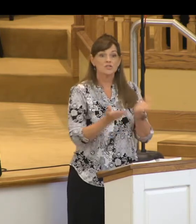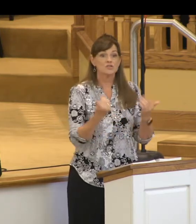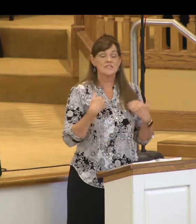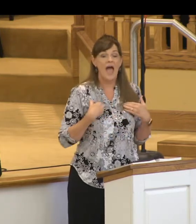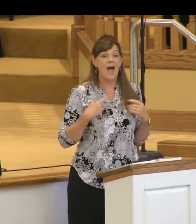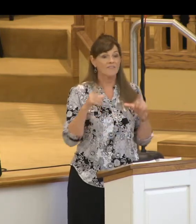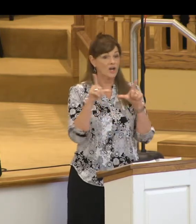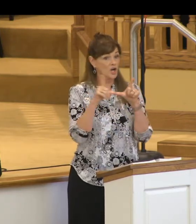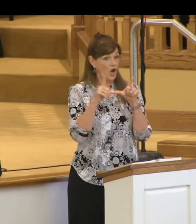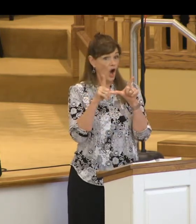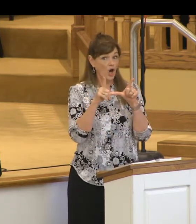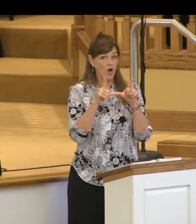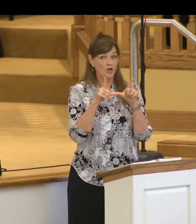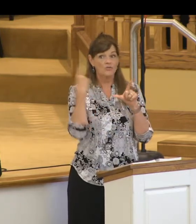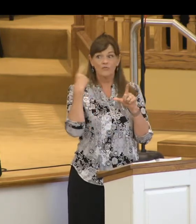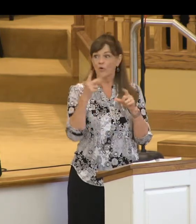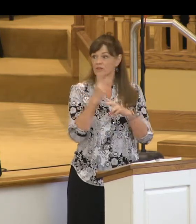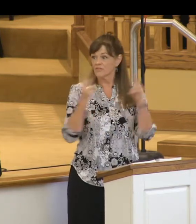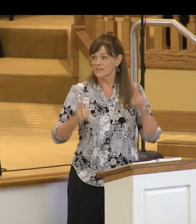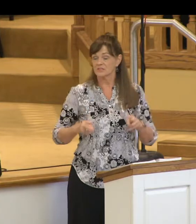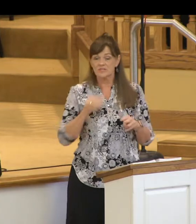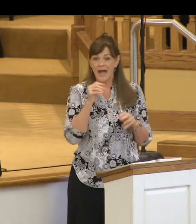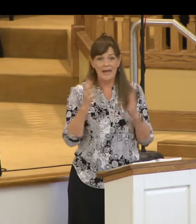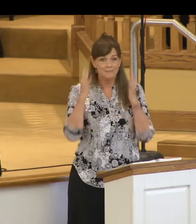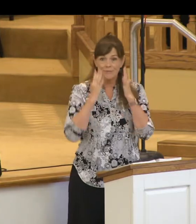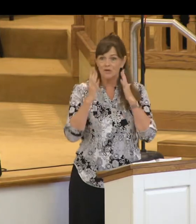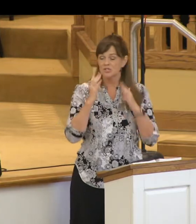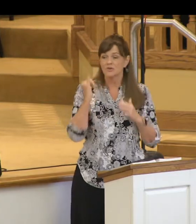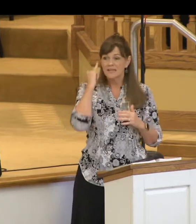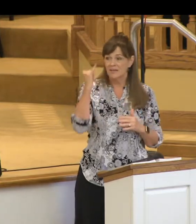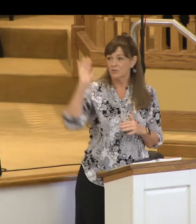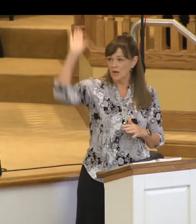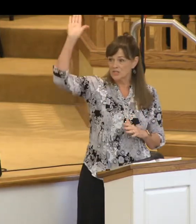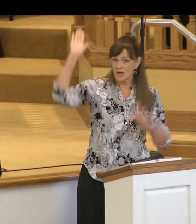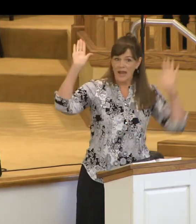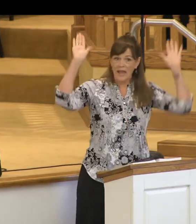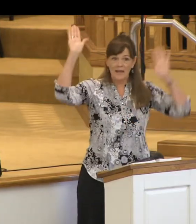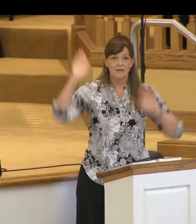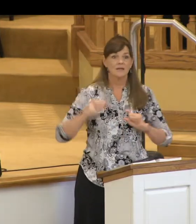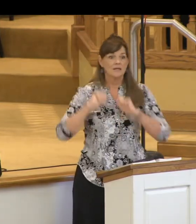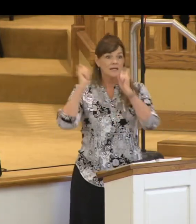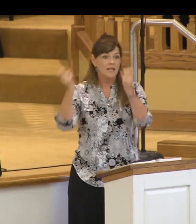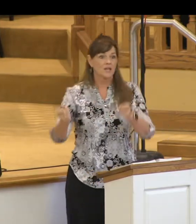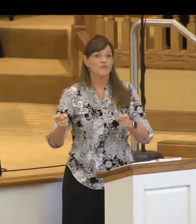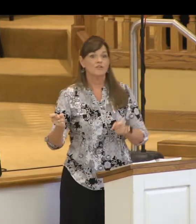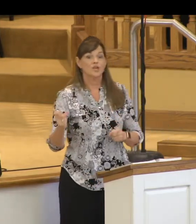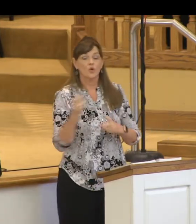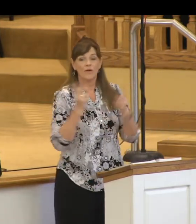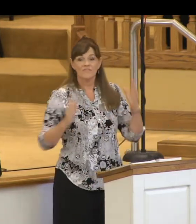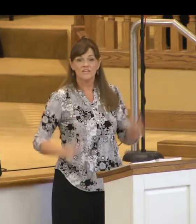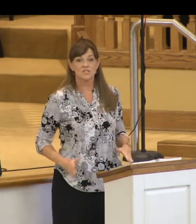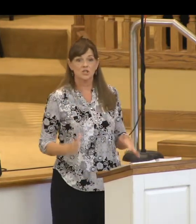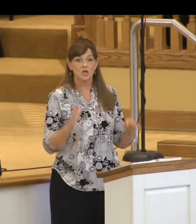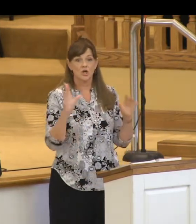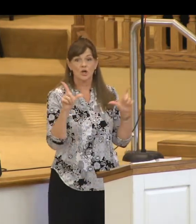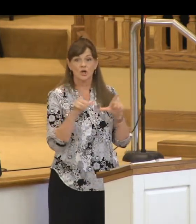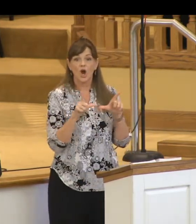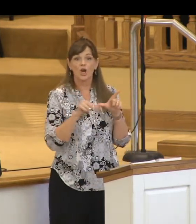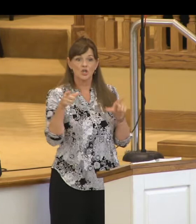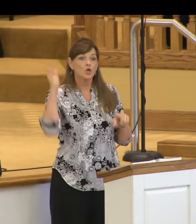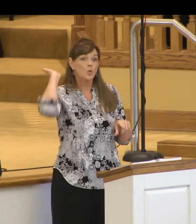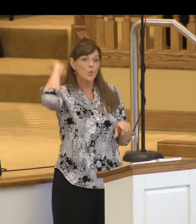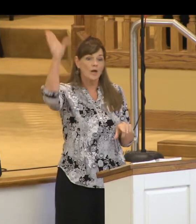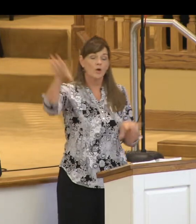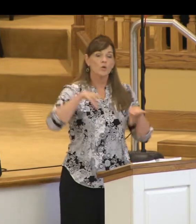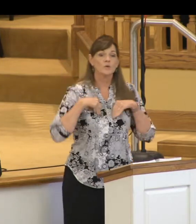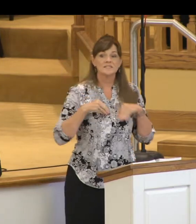give you one. We will not embarrass you, but if you raise your hand so we can get you a visitor card so you can receive a gift out in the back in the lobby